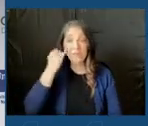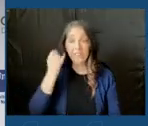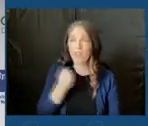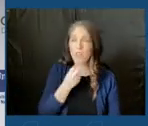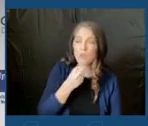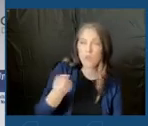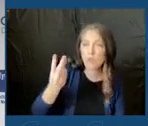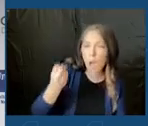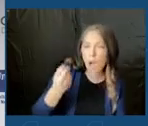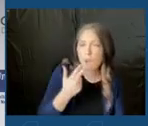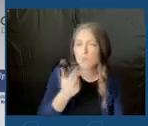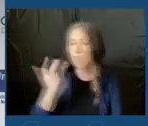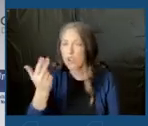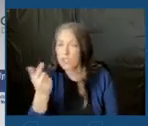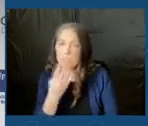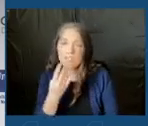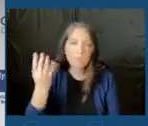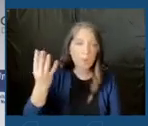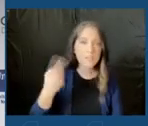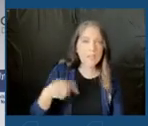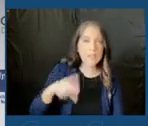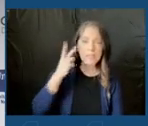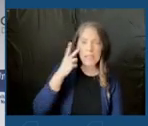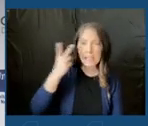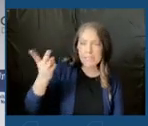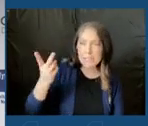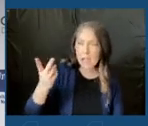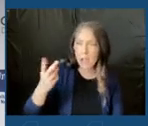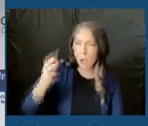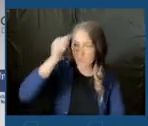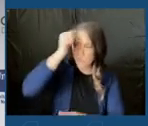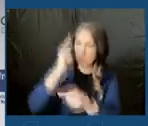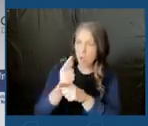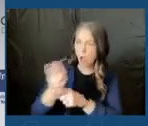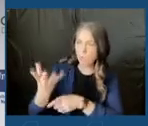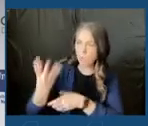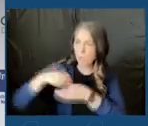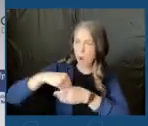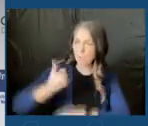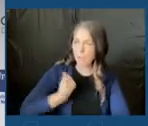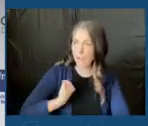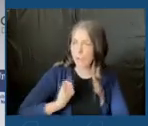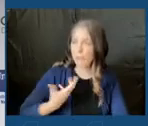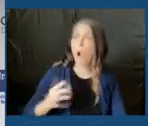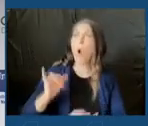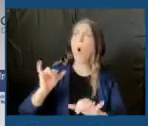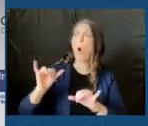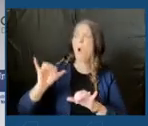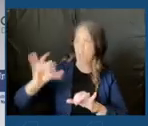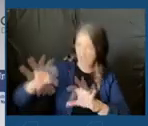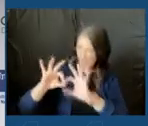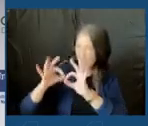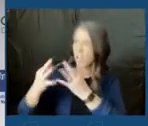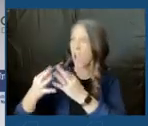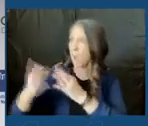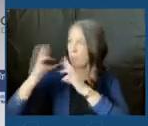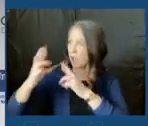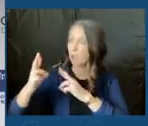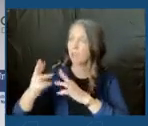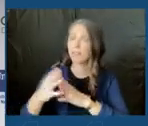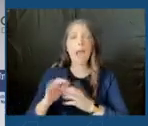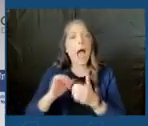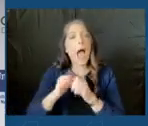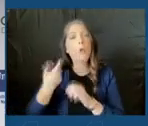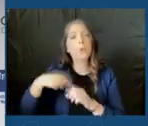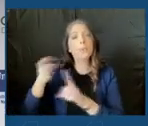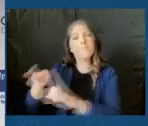see their older brother involved in a gang and he feels like that's a family that gives him respect? How do we pull that young person and